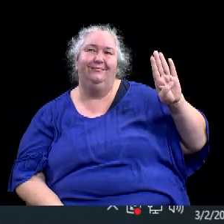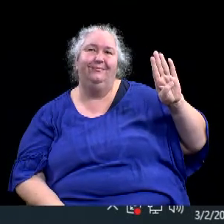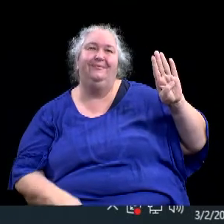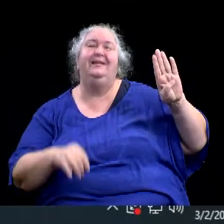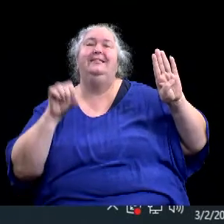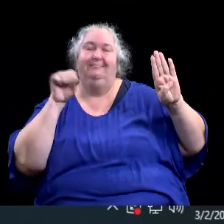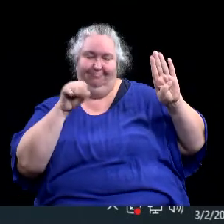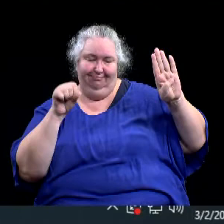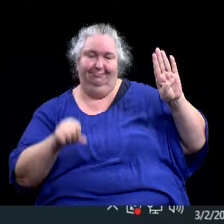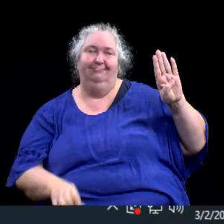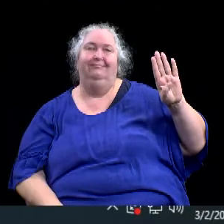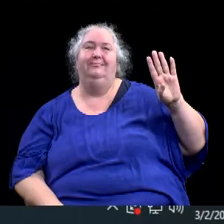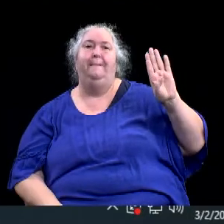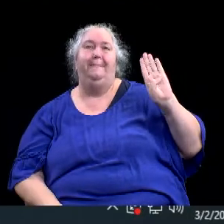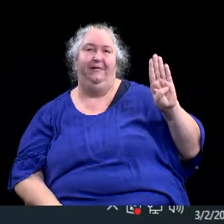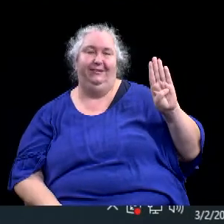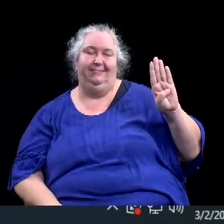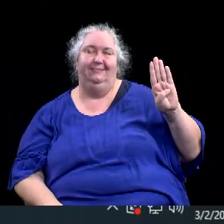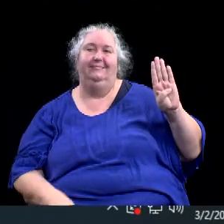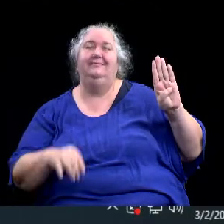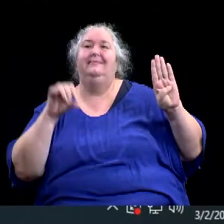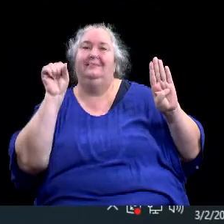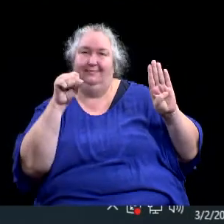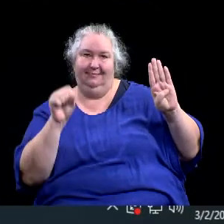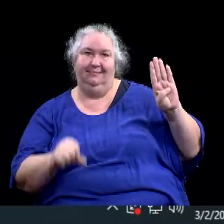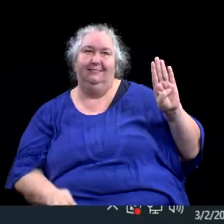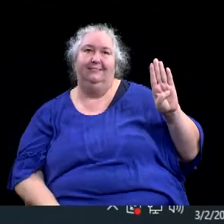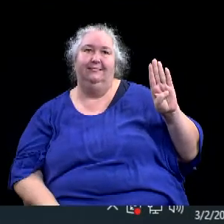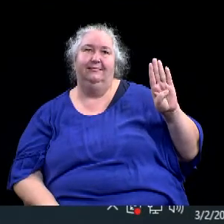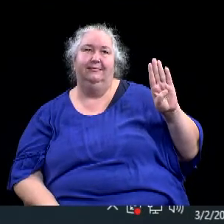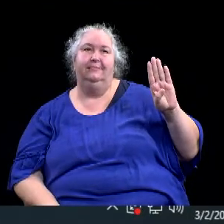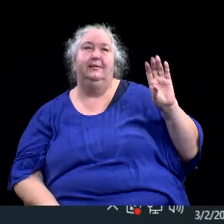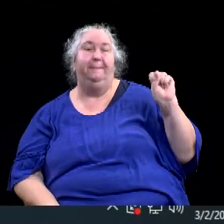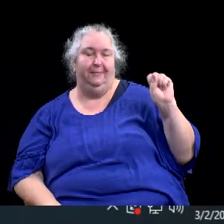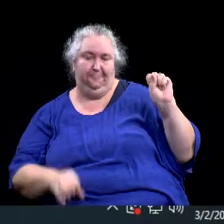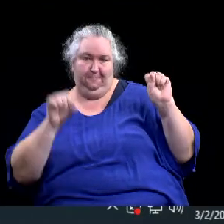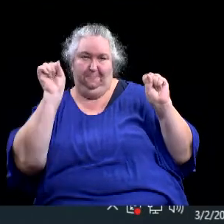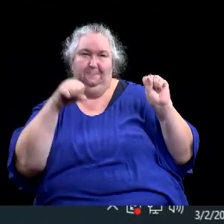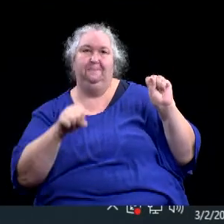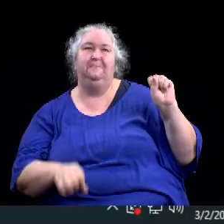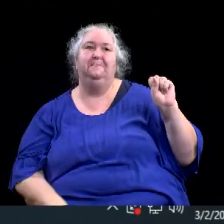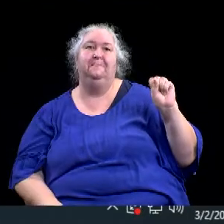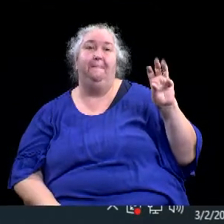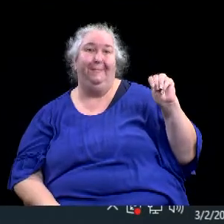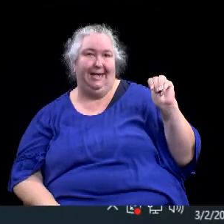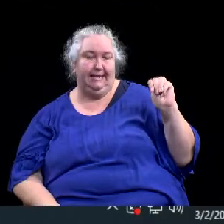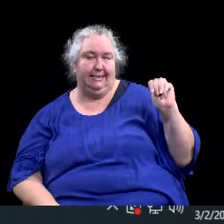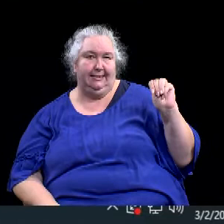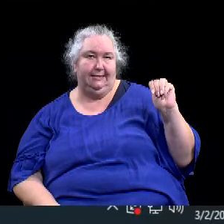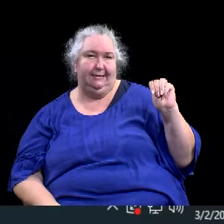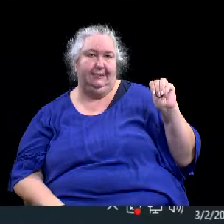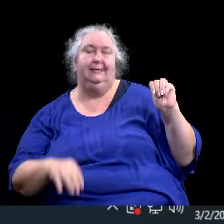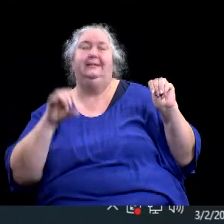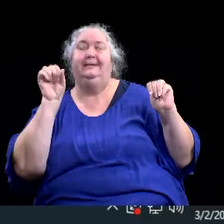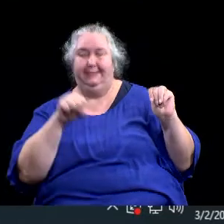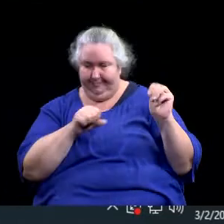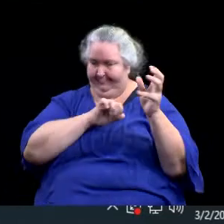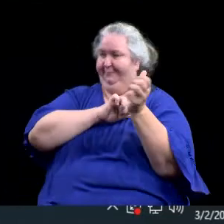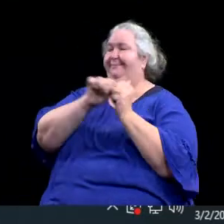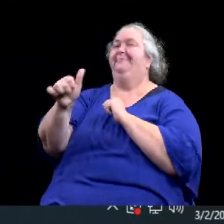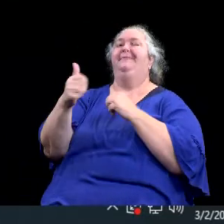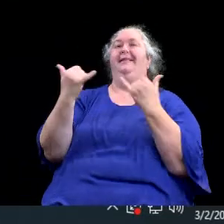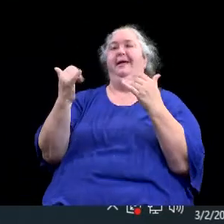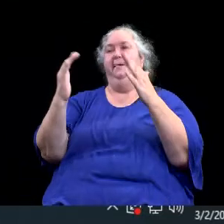Yes. Sabido, Yes. Meek, Yes, that motion carries. We now move on to ordinance